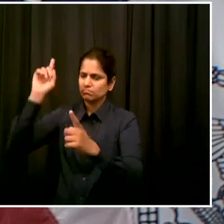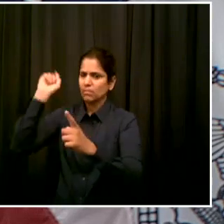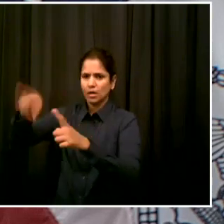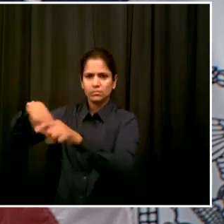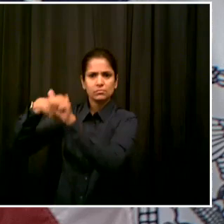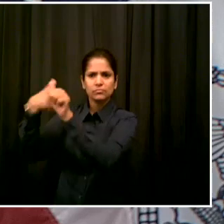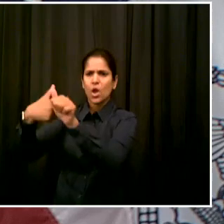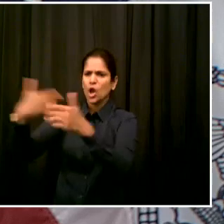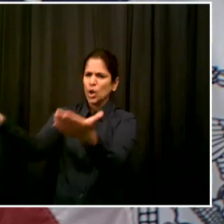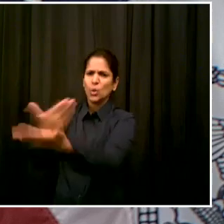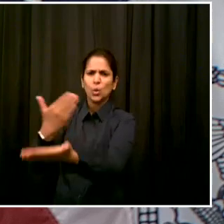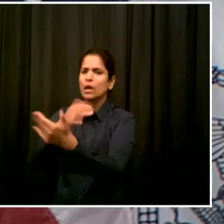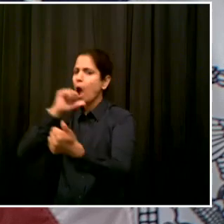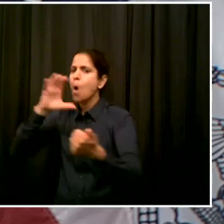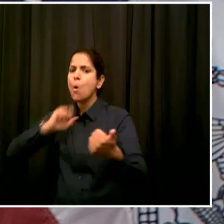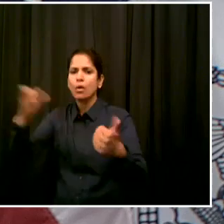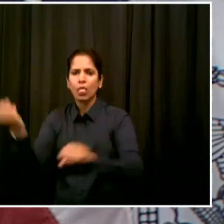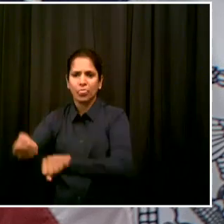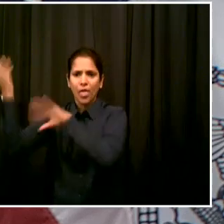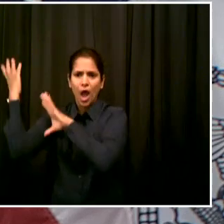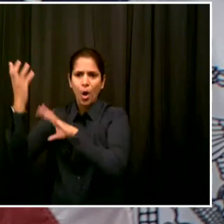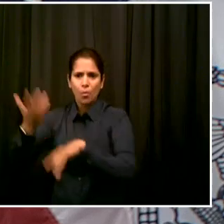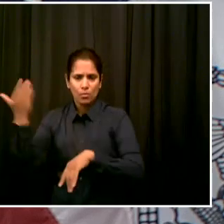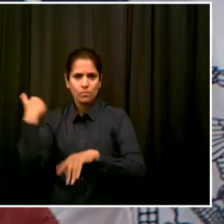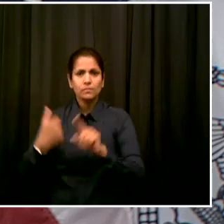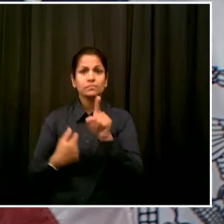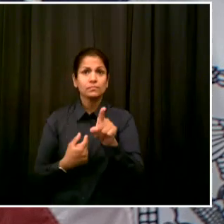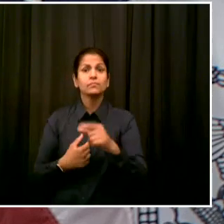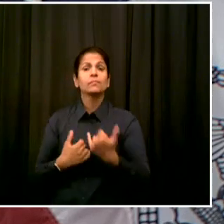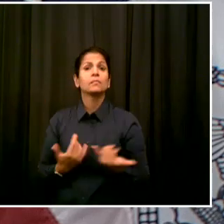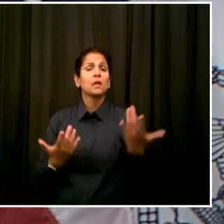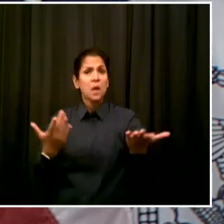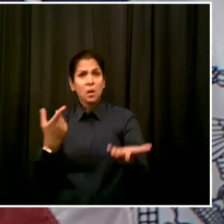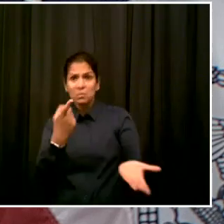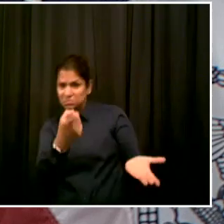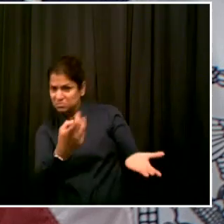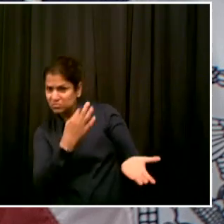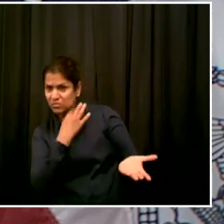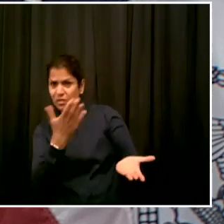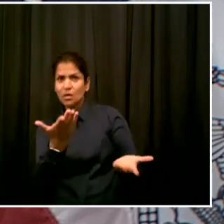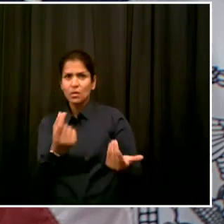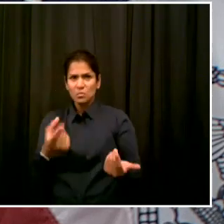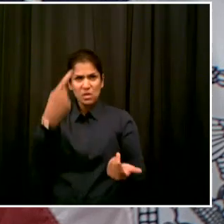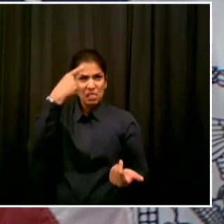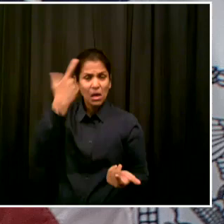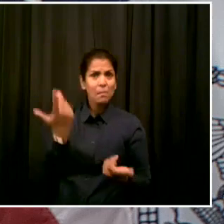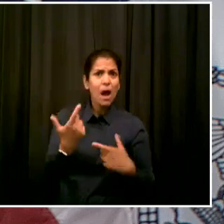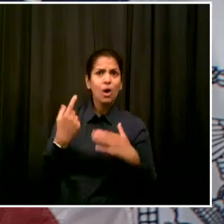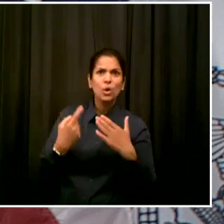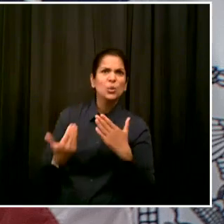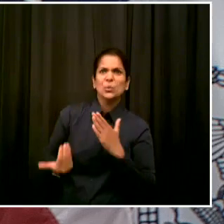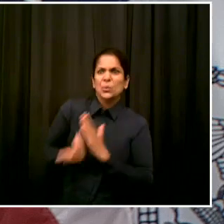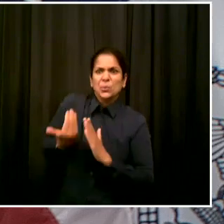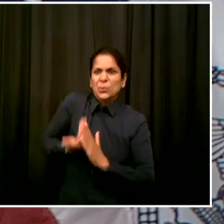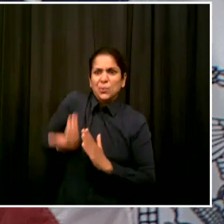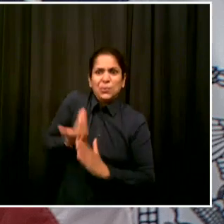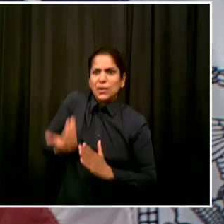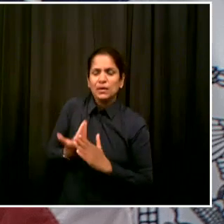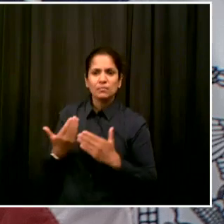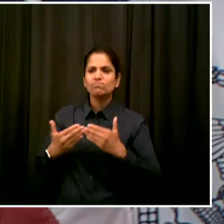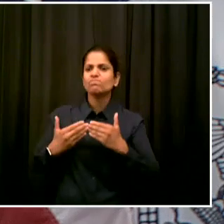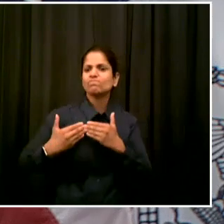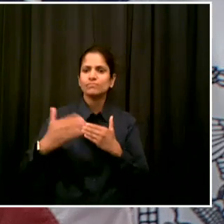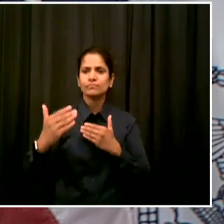that relationship, that crucial relationship between the police and the community? Yeah, Marcia, I would just have a different view from the beginning of this